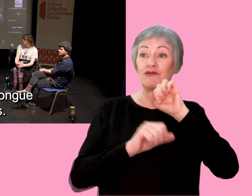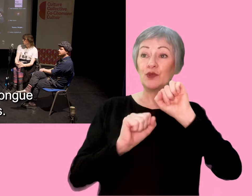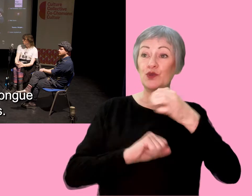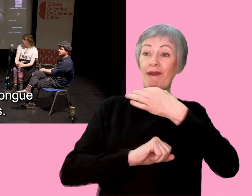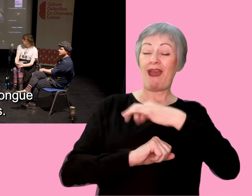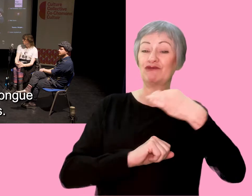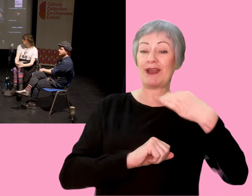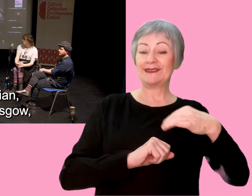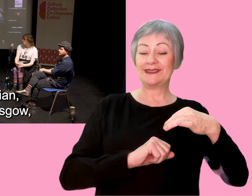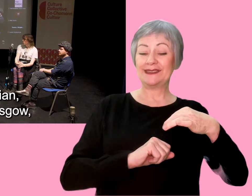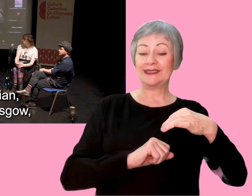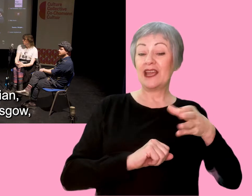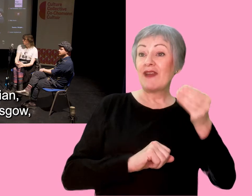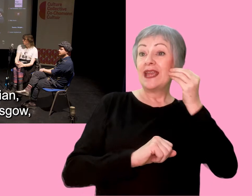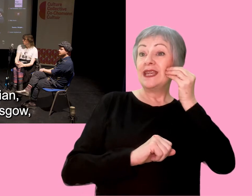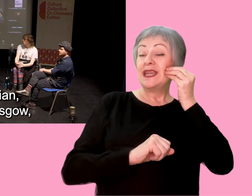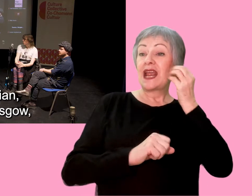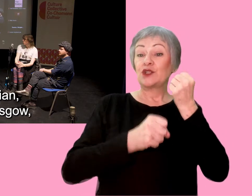your address. If I hear